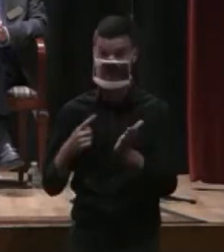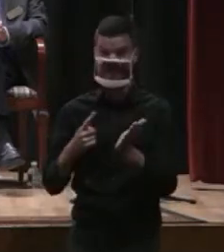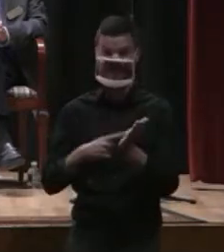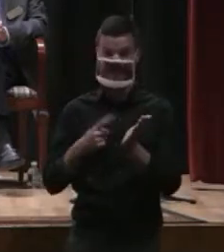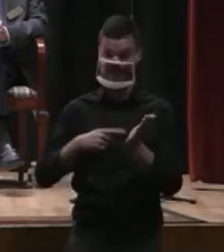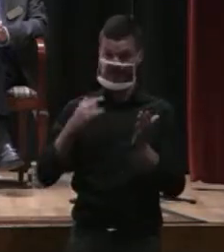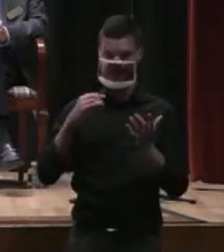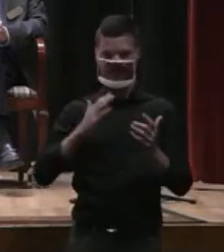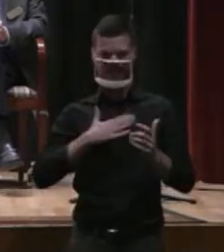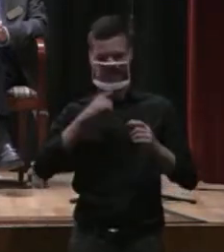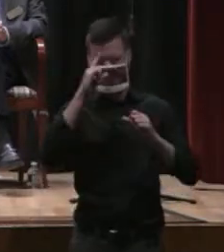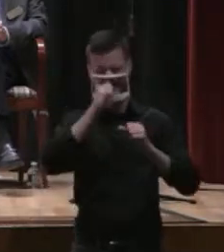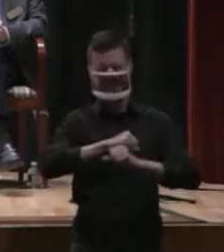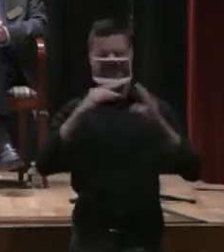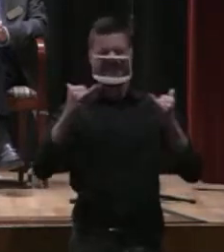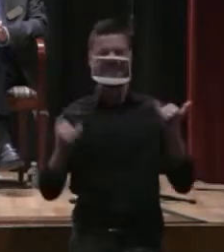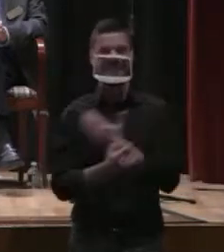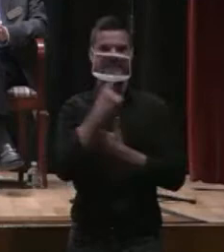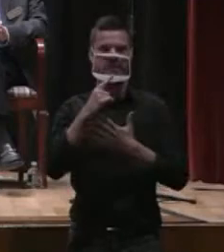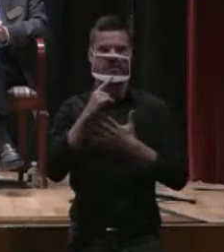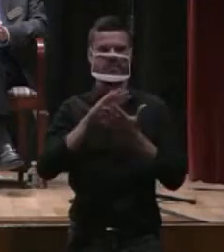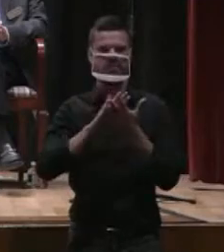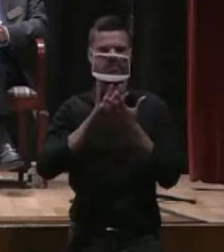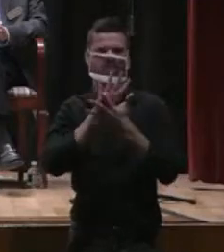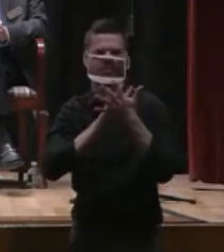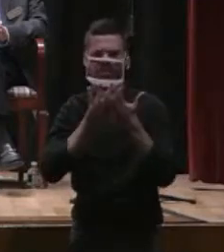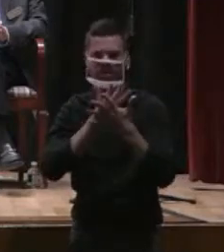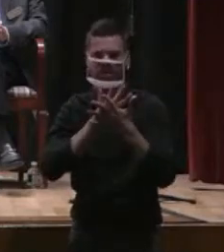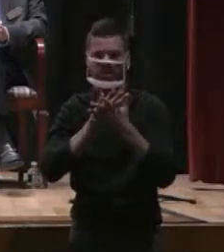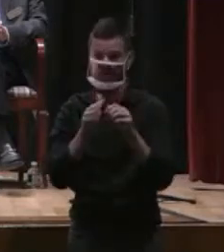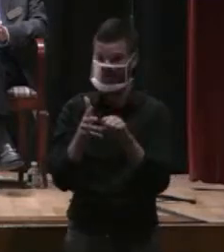became blurry because a whole pandemic brought uncertainty.